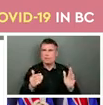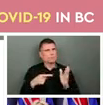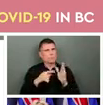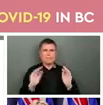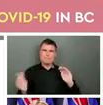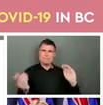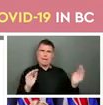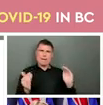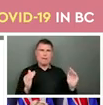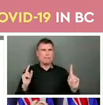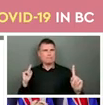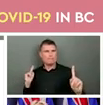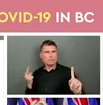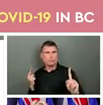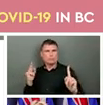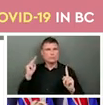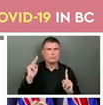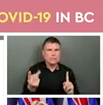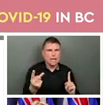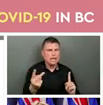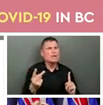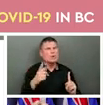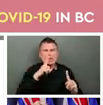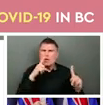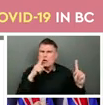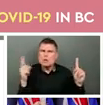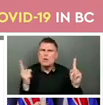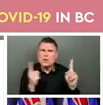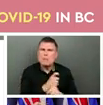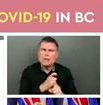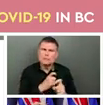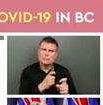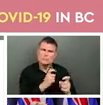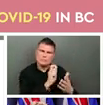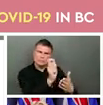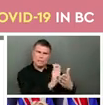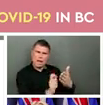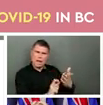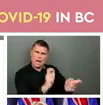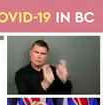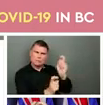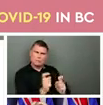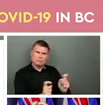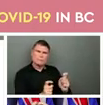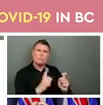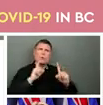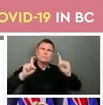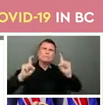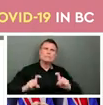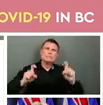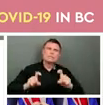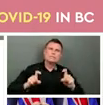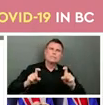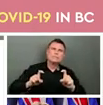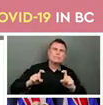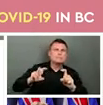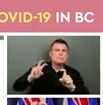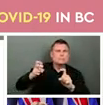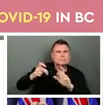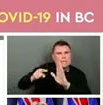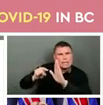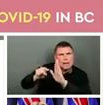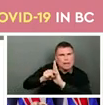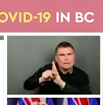very sophisticated test negative design that was developed by the BC CDC, especially Dr.